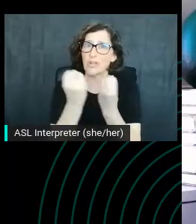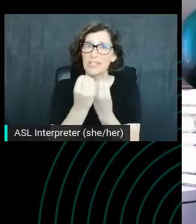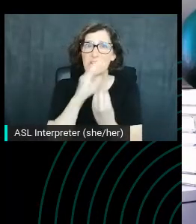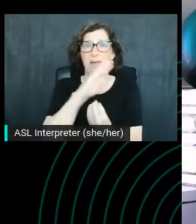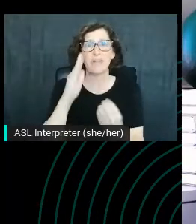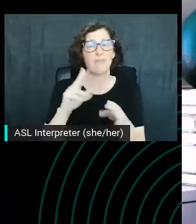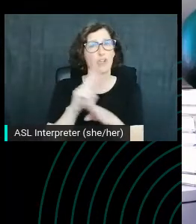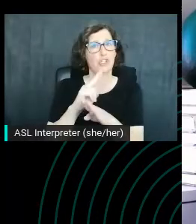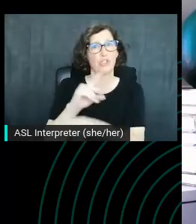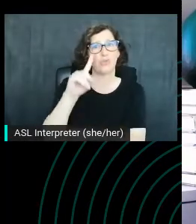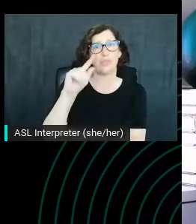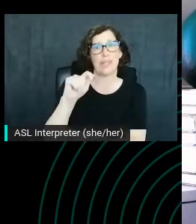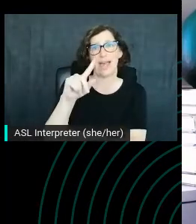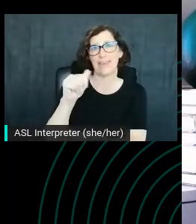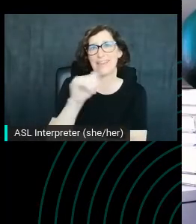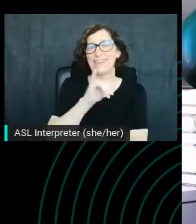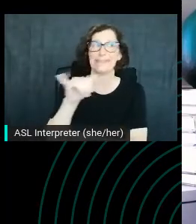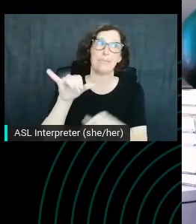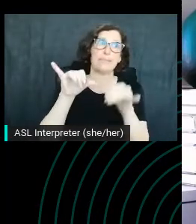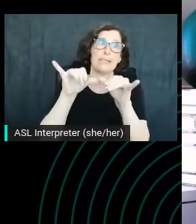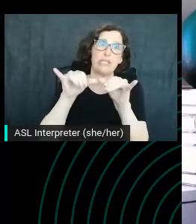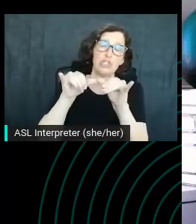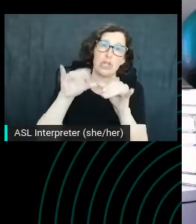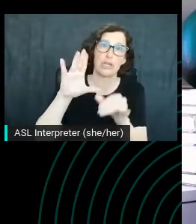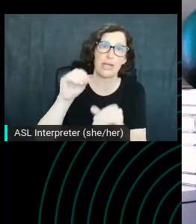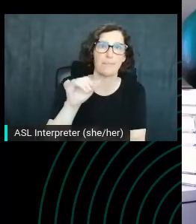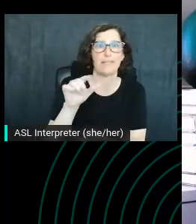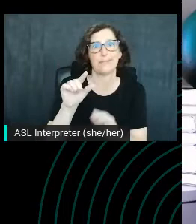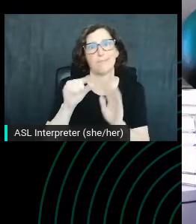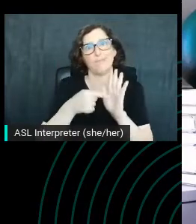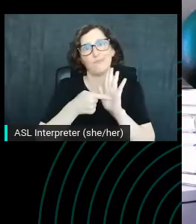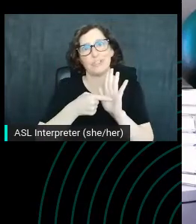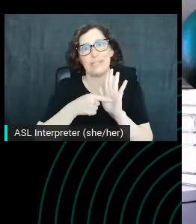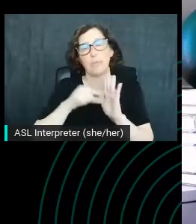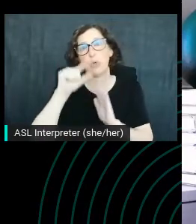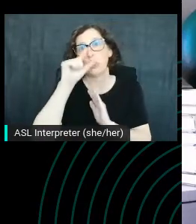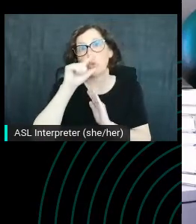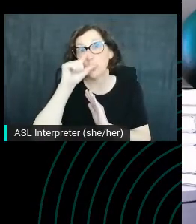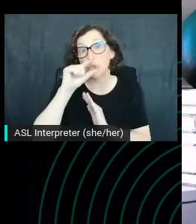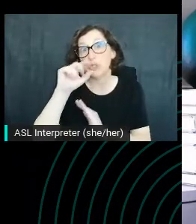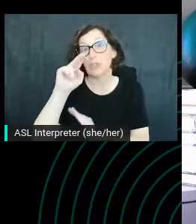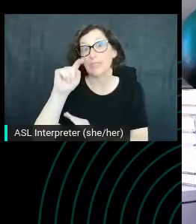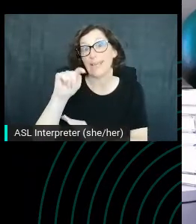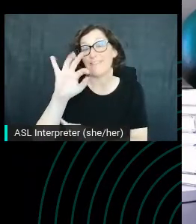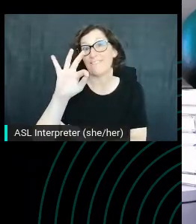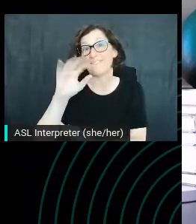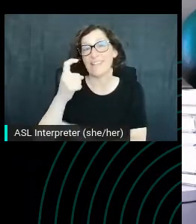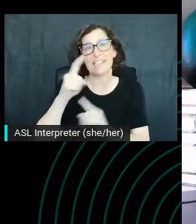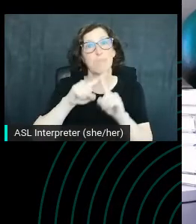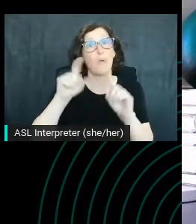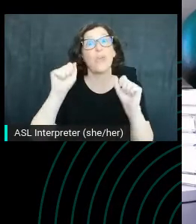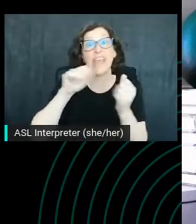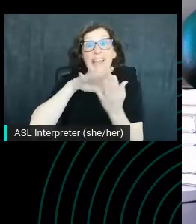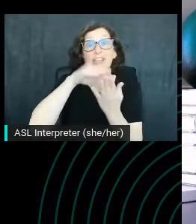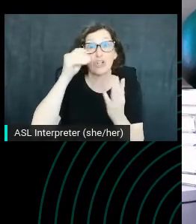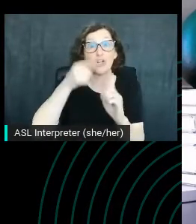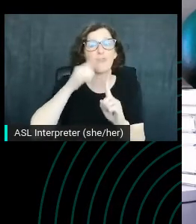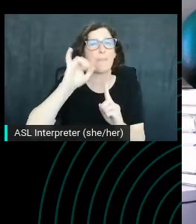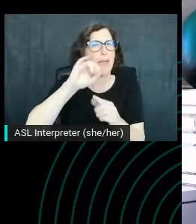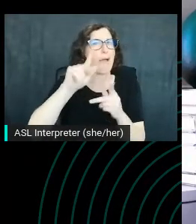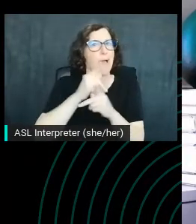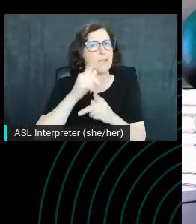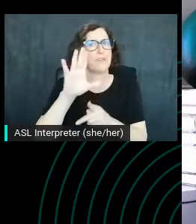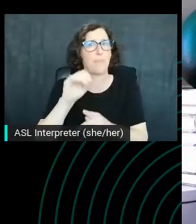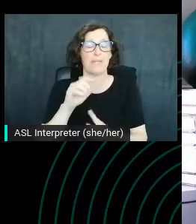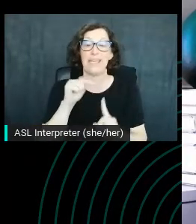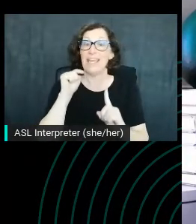like engineering-driven firms like Google or Netflix, but what can we learn from them? In this session, CI's VP of